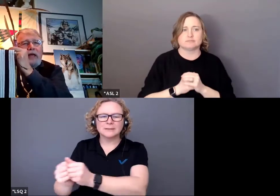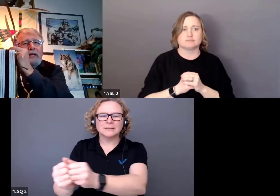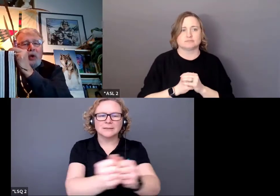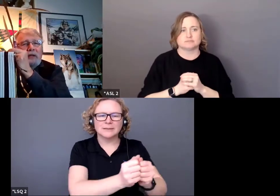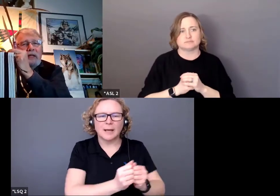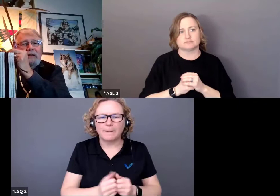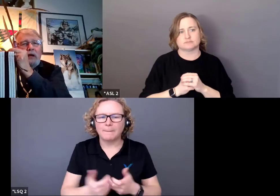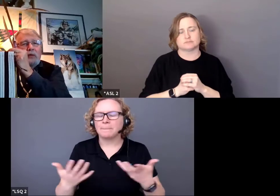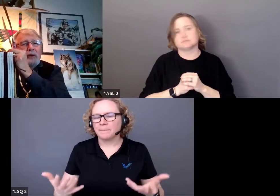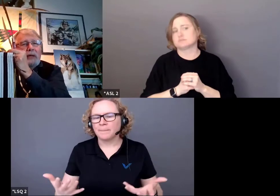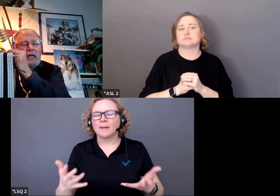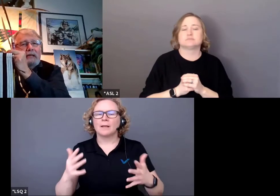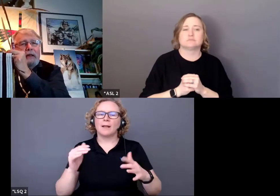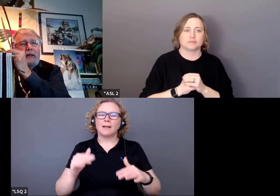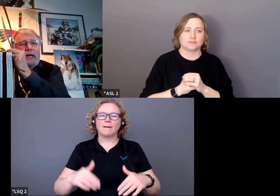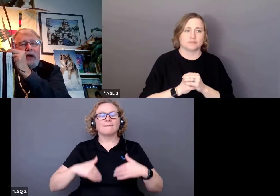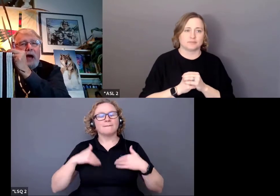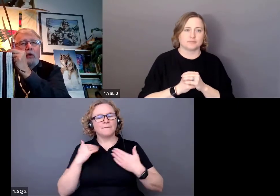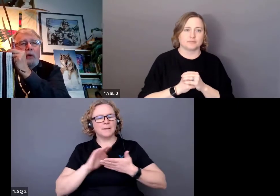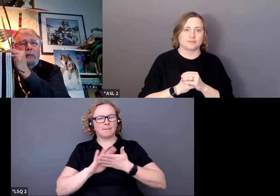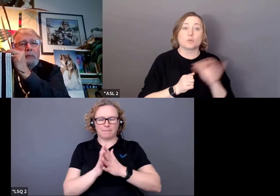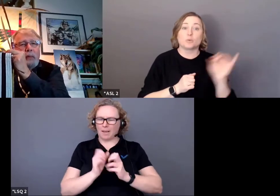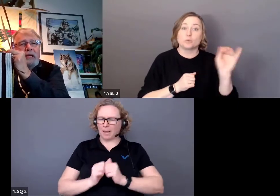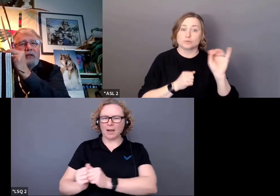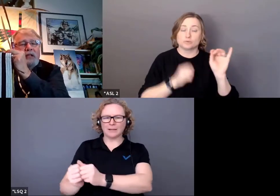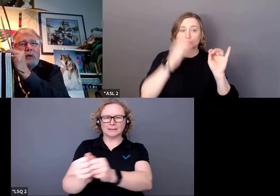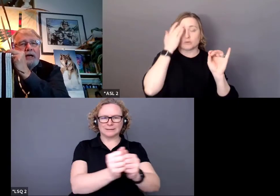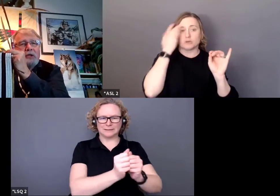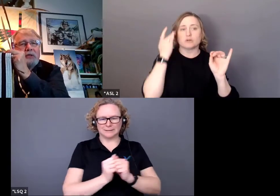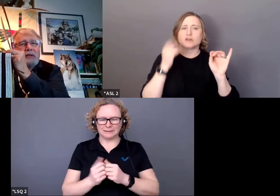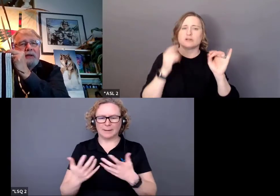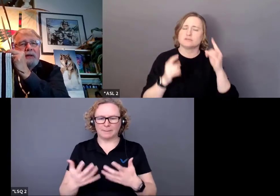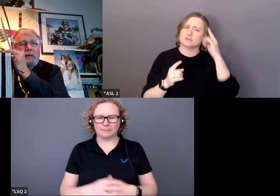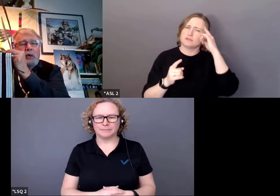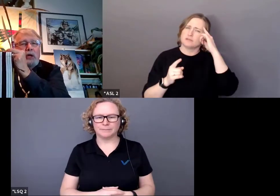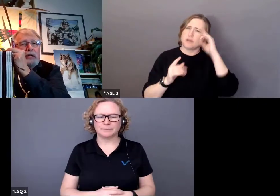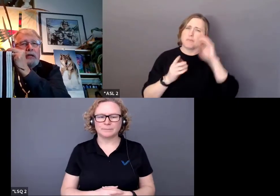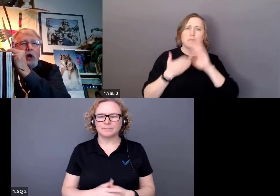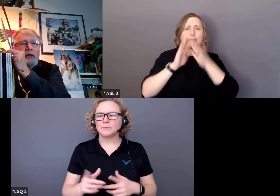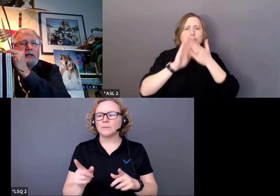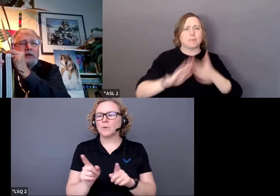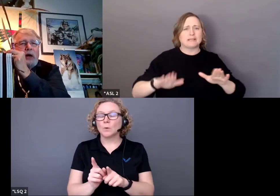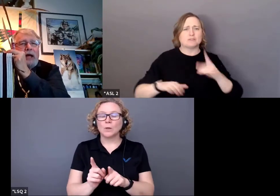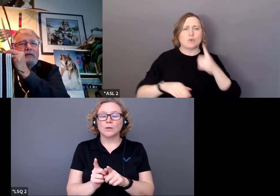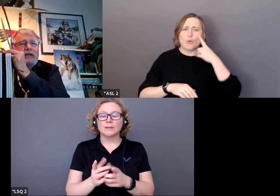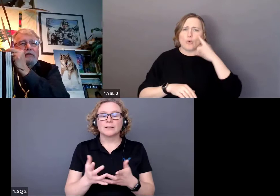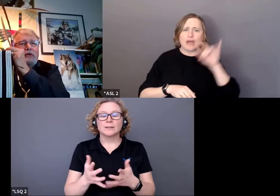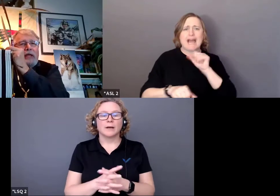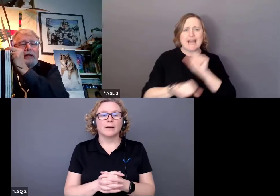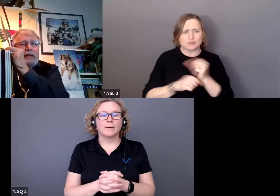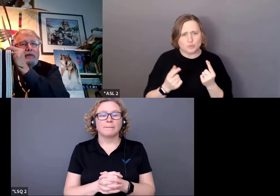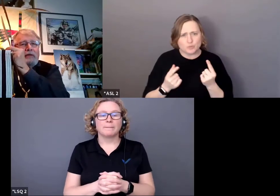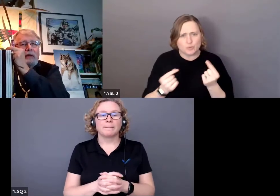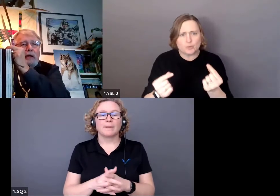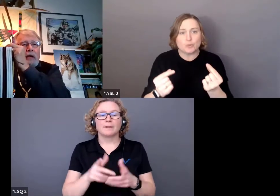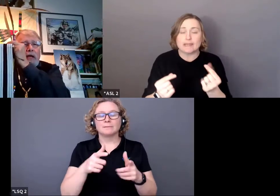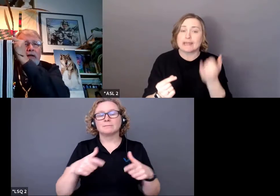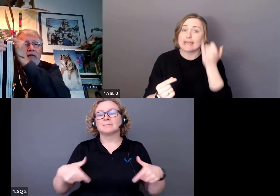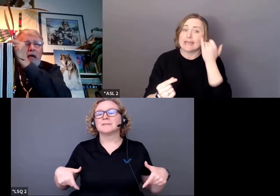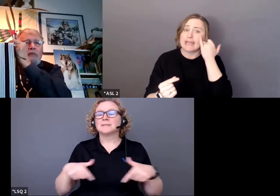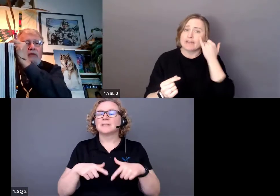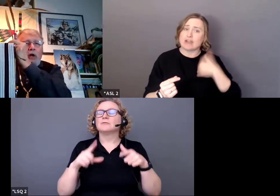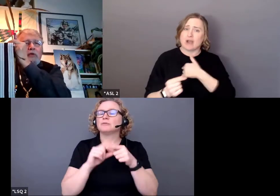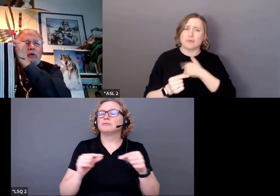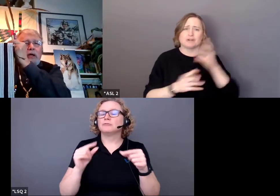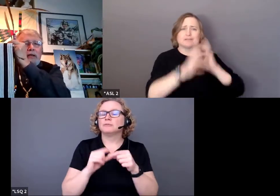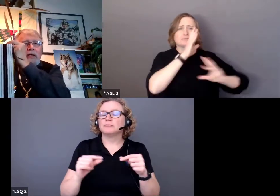also said in more detail when we begin to think of how do we put peace into action? Well, the knowledge of our ancestors said this, and